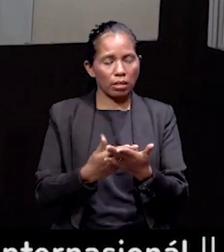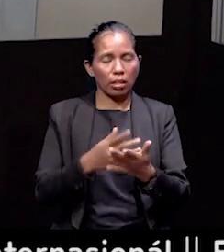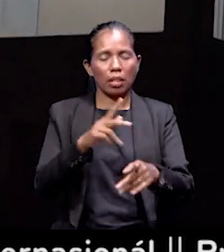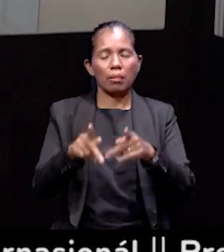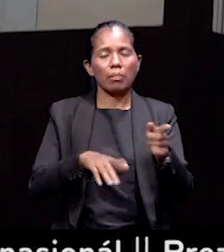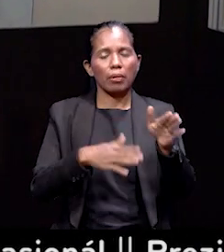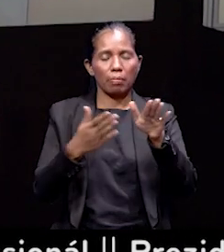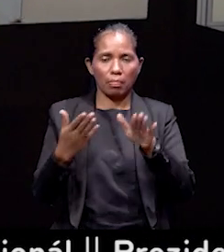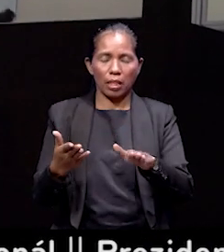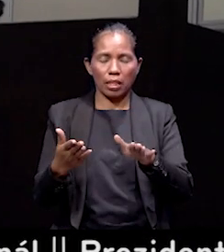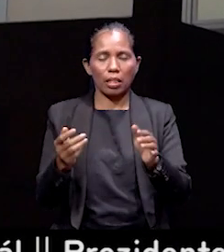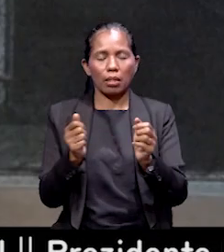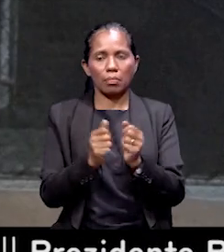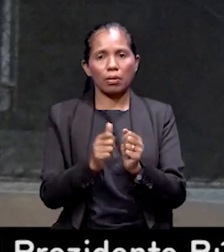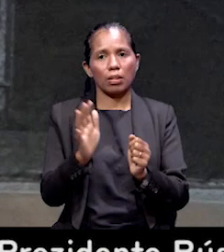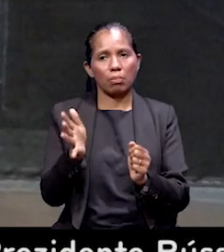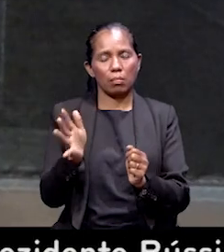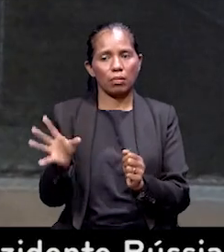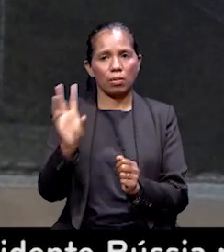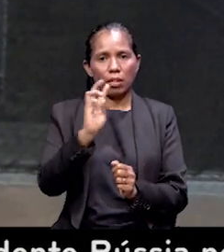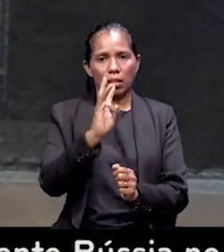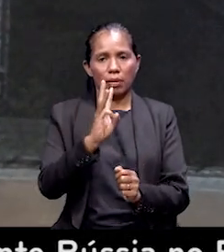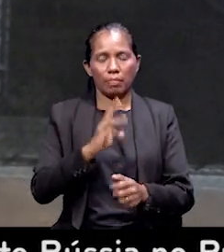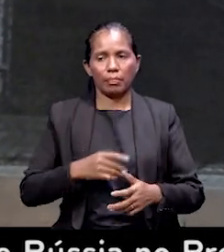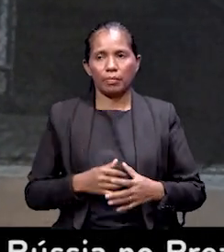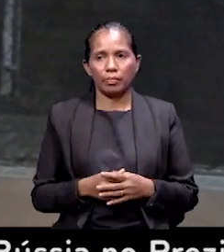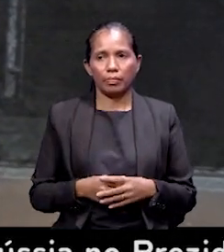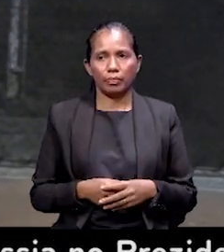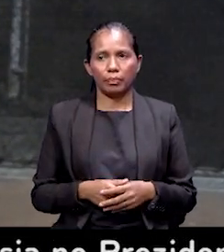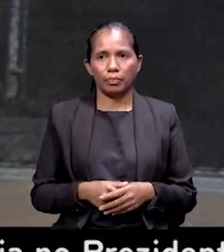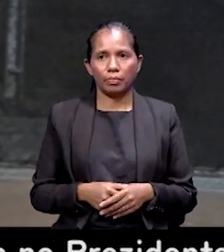obitu hamutuk 500 resinen. Almeida dos Santos, Agustino da Costa, GMN.